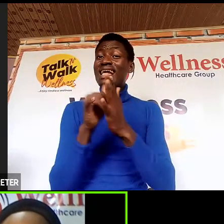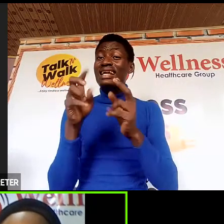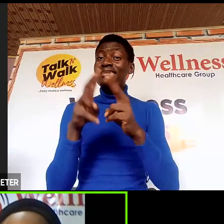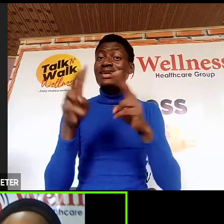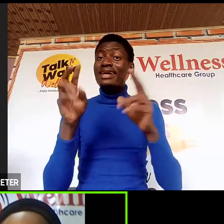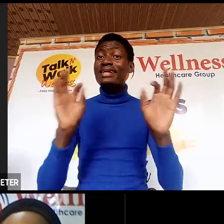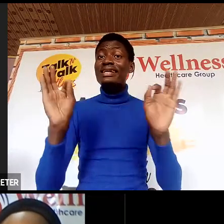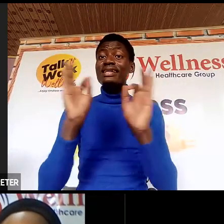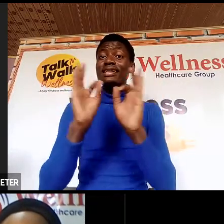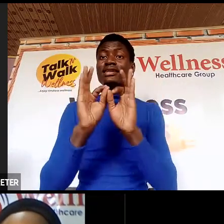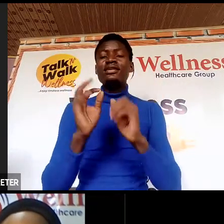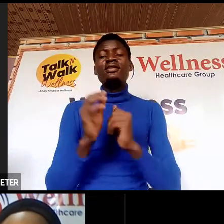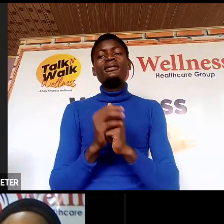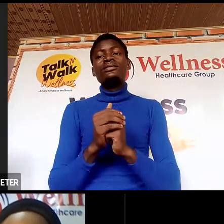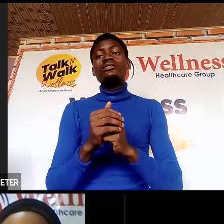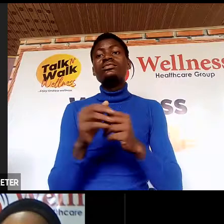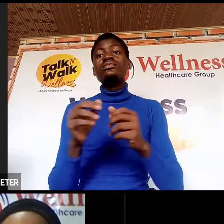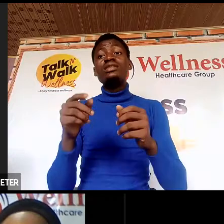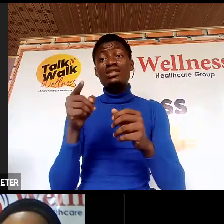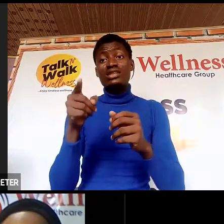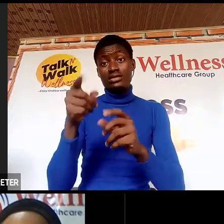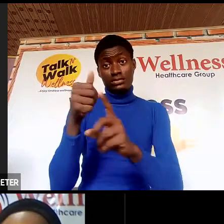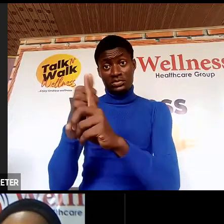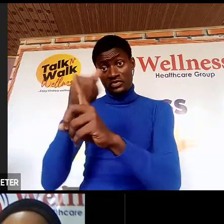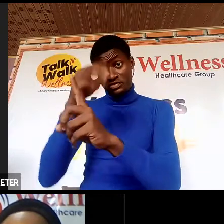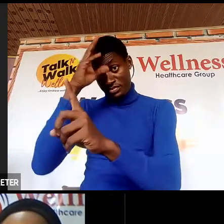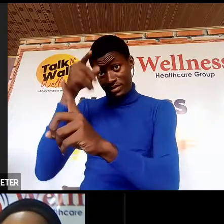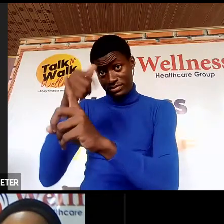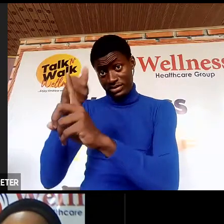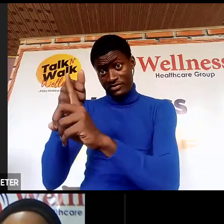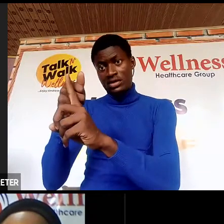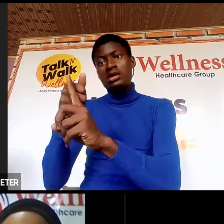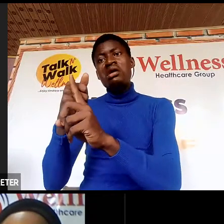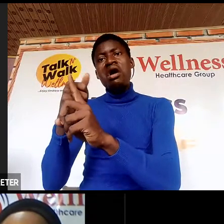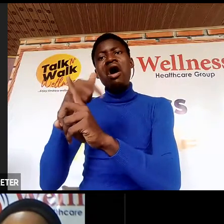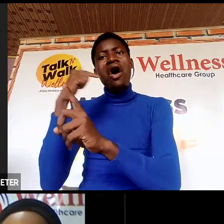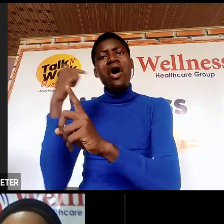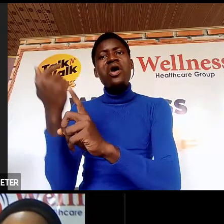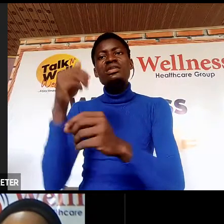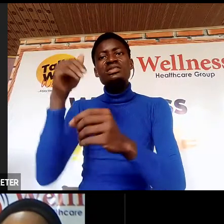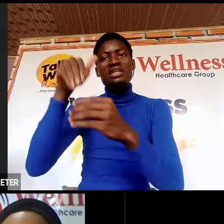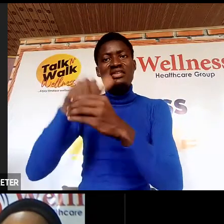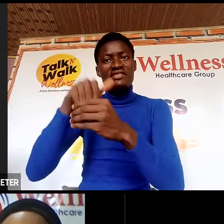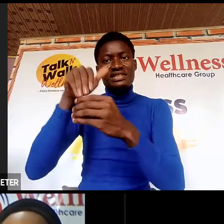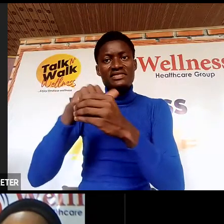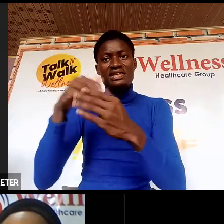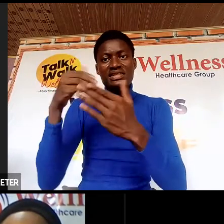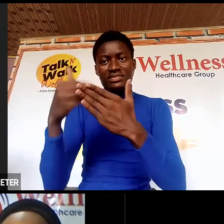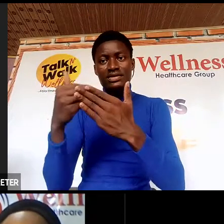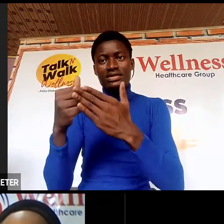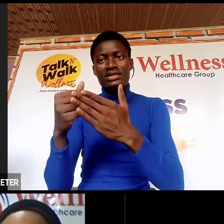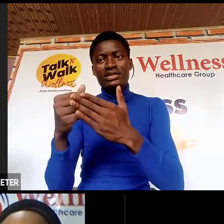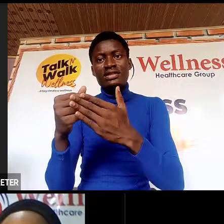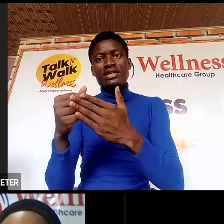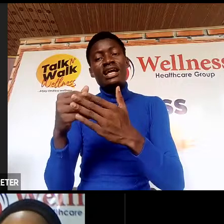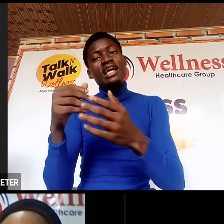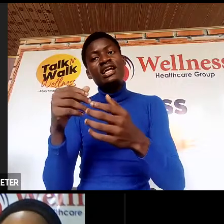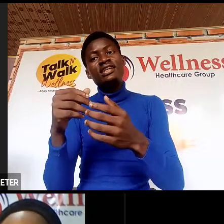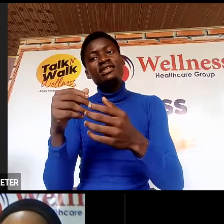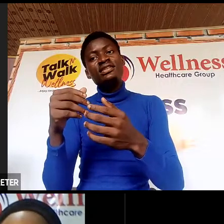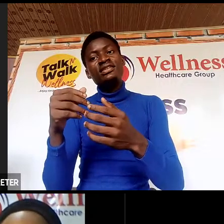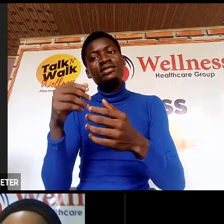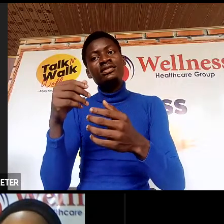after what I do is I try to, instead of putting in one particular vehicle, I look for any opportunity I have. I try and put small money there so